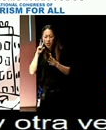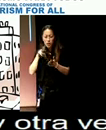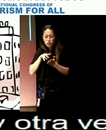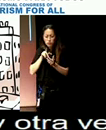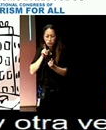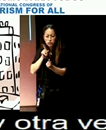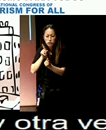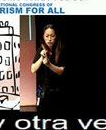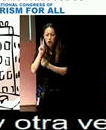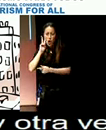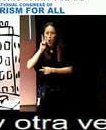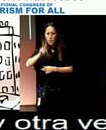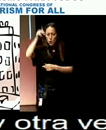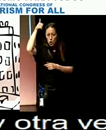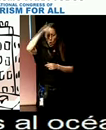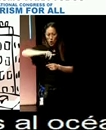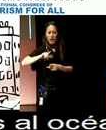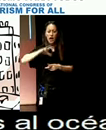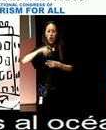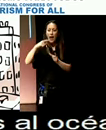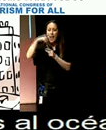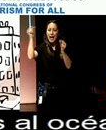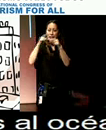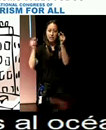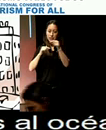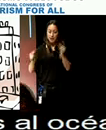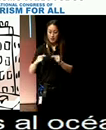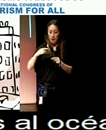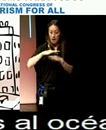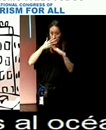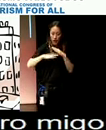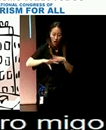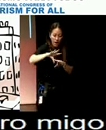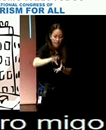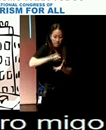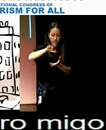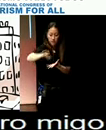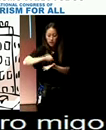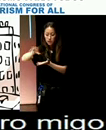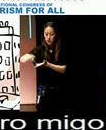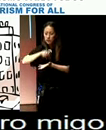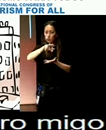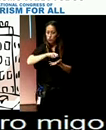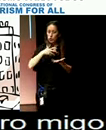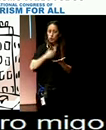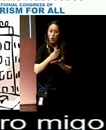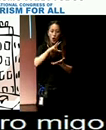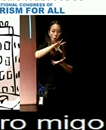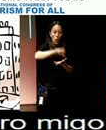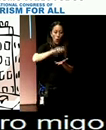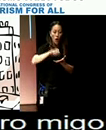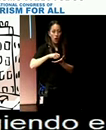realized that the man was picking up sea stars that he could find on the beach,